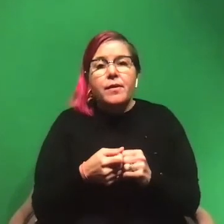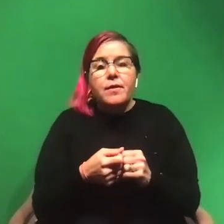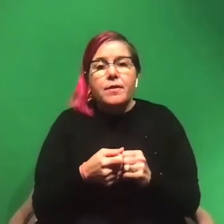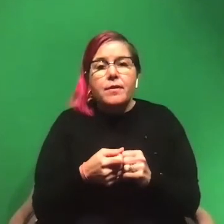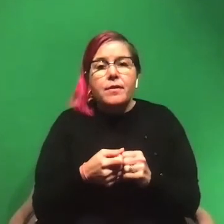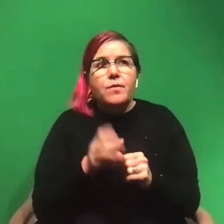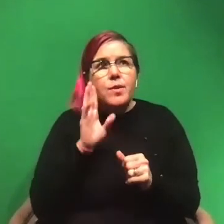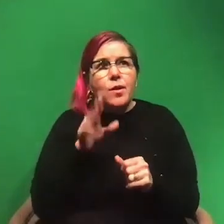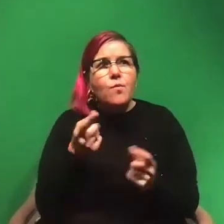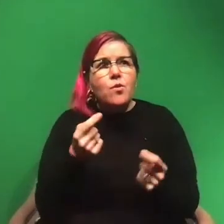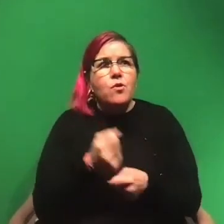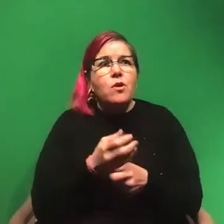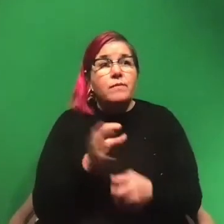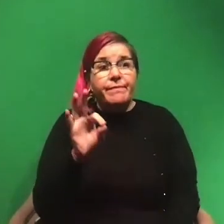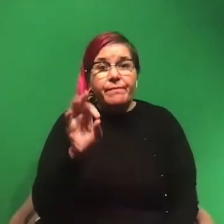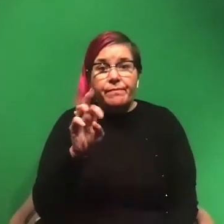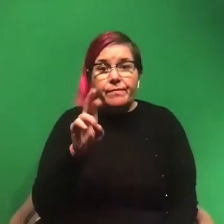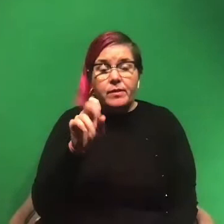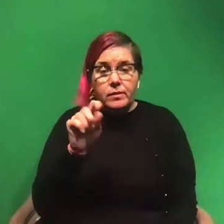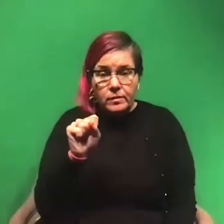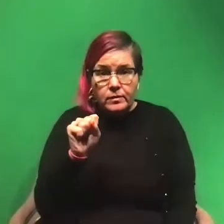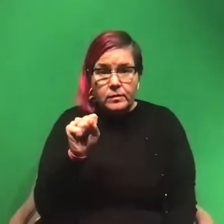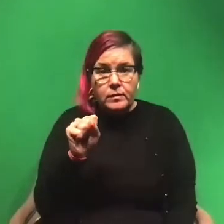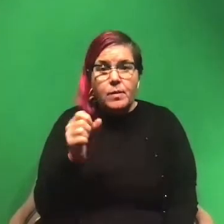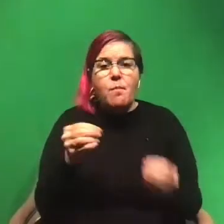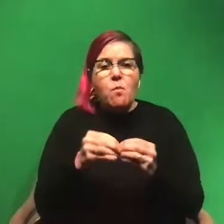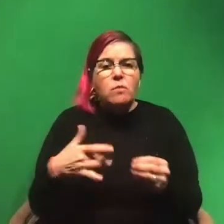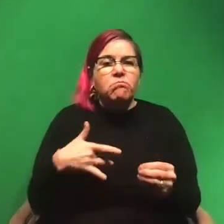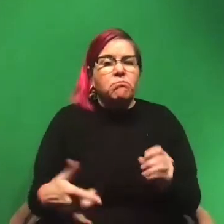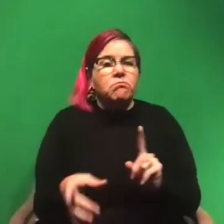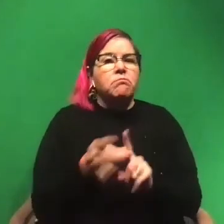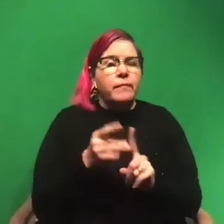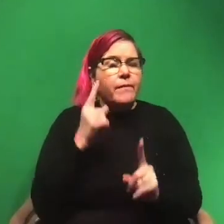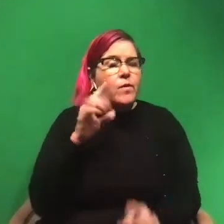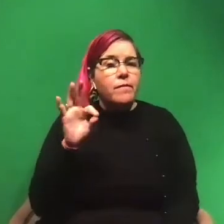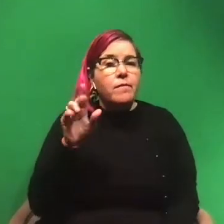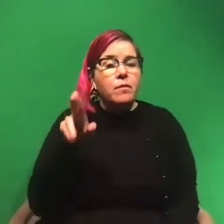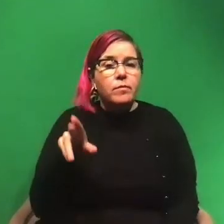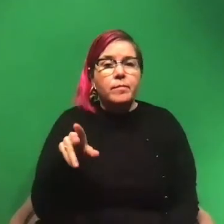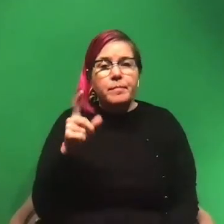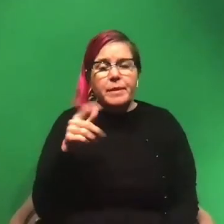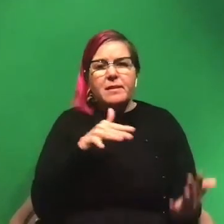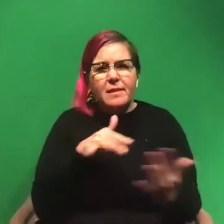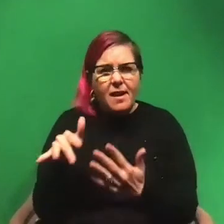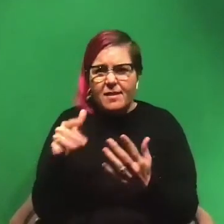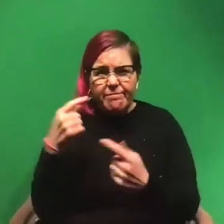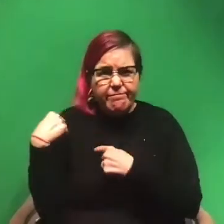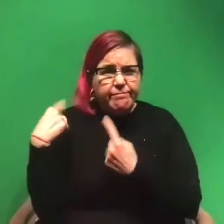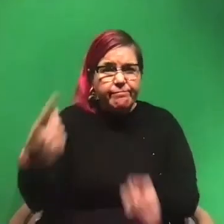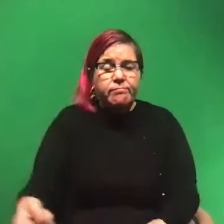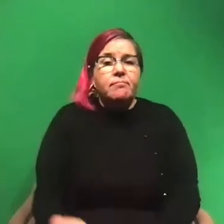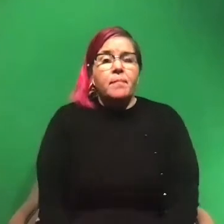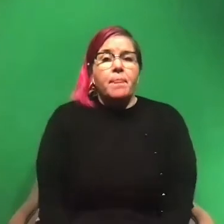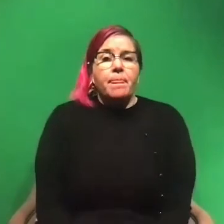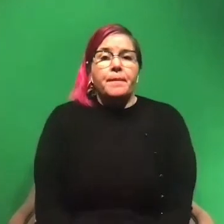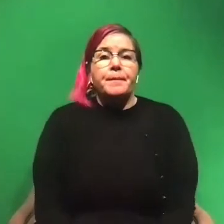what makes ferrets more susceptible or not for influenza, because it has been studied for so long, but when